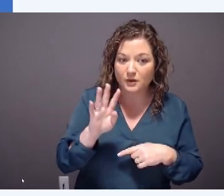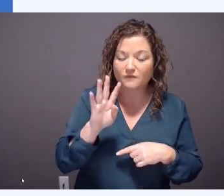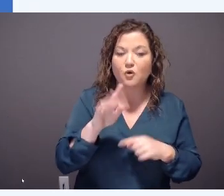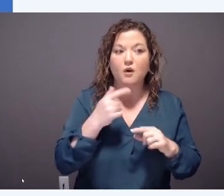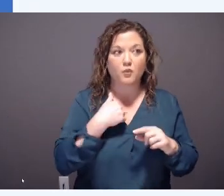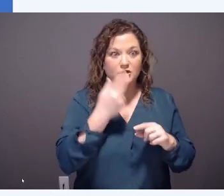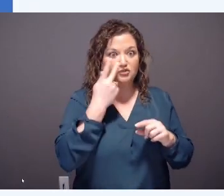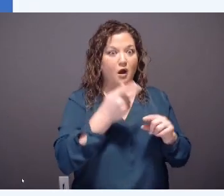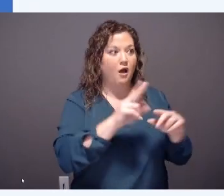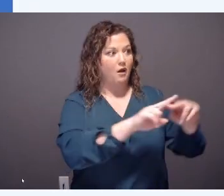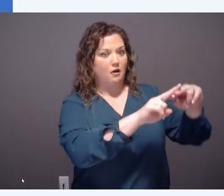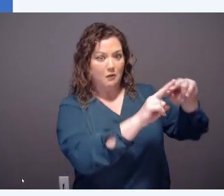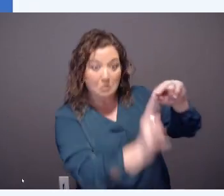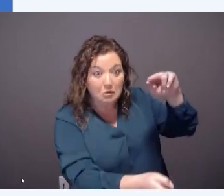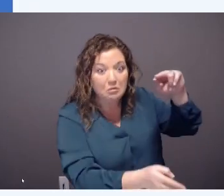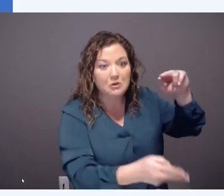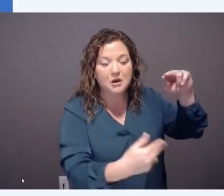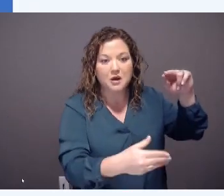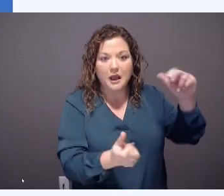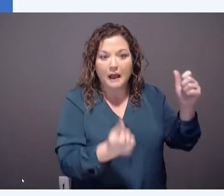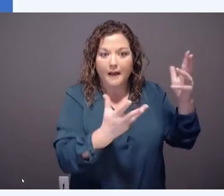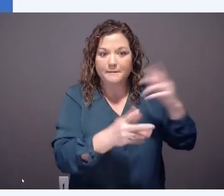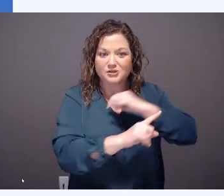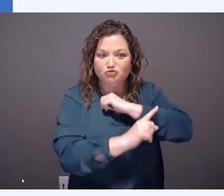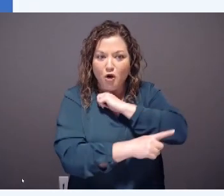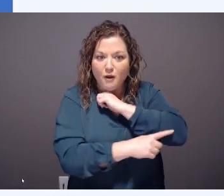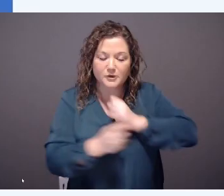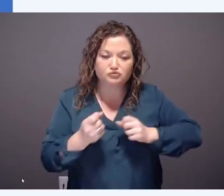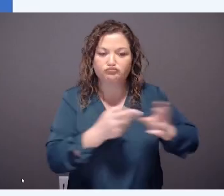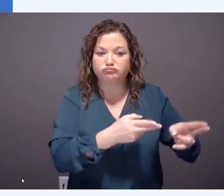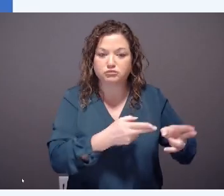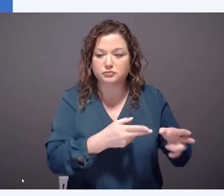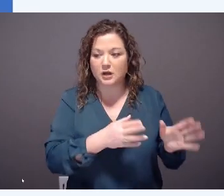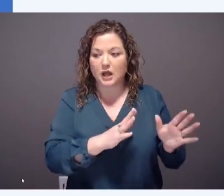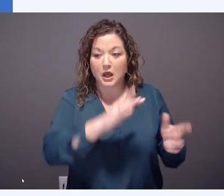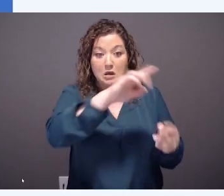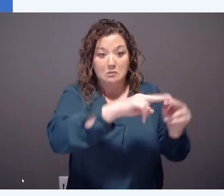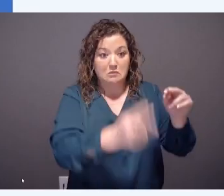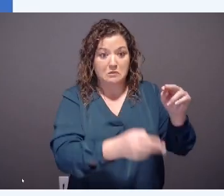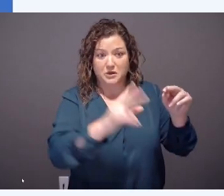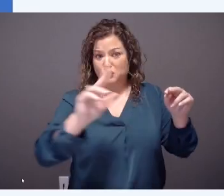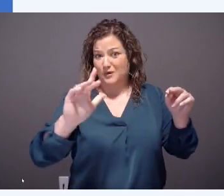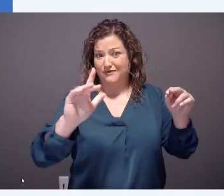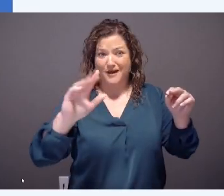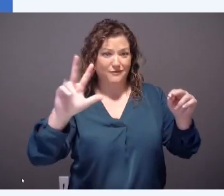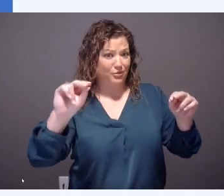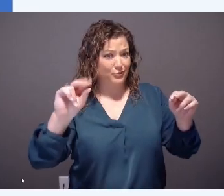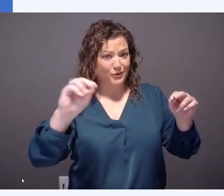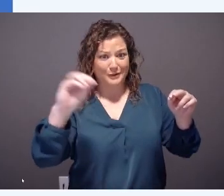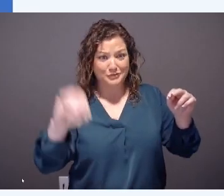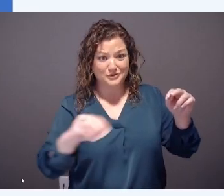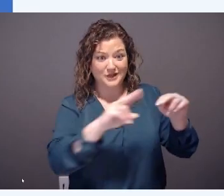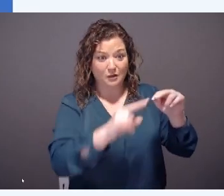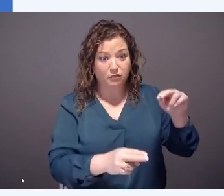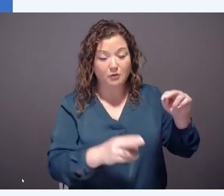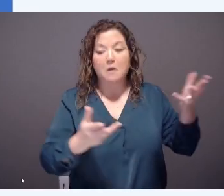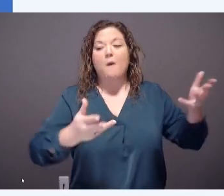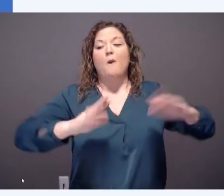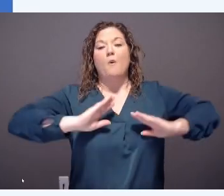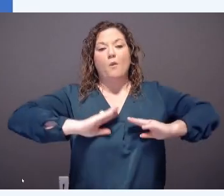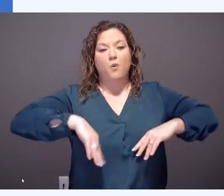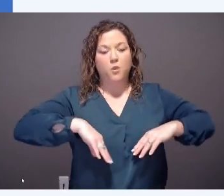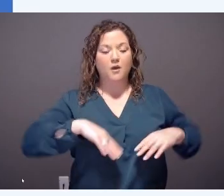reduction in the tons of waste coming to our landfill, about a 25 to 30% reduction. So we finished the year at